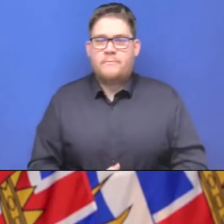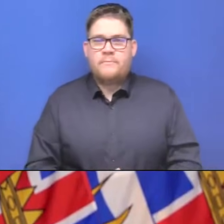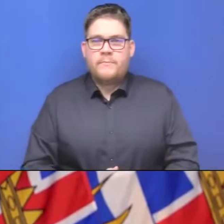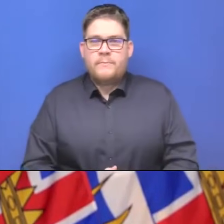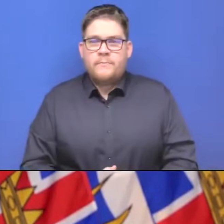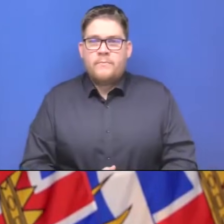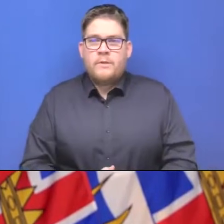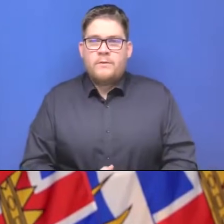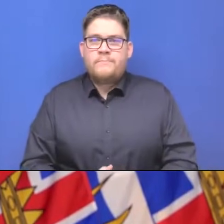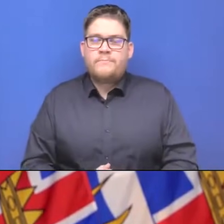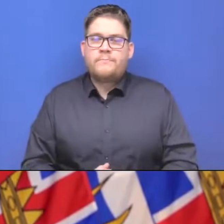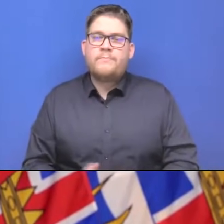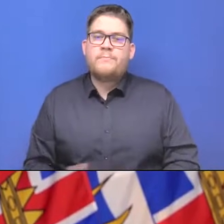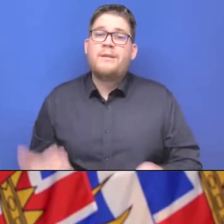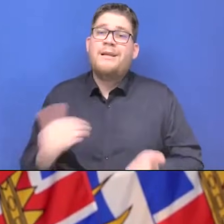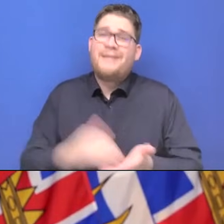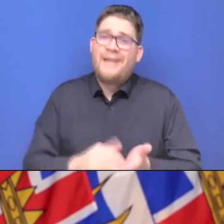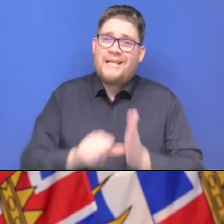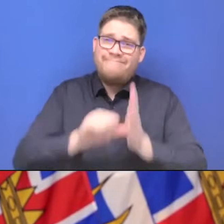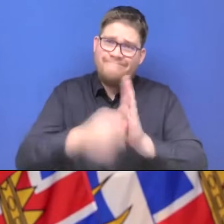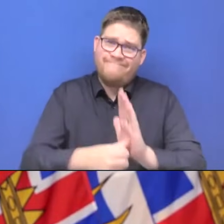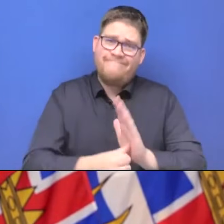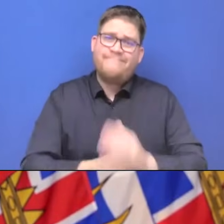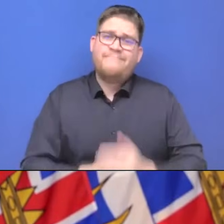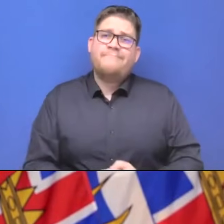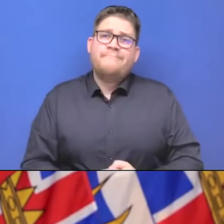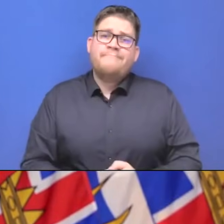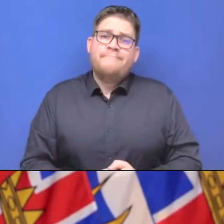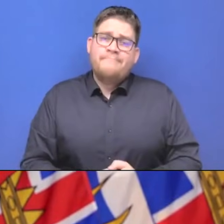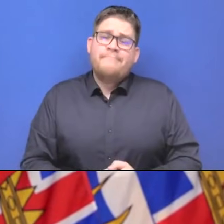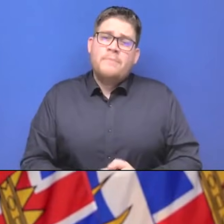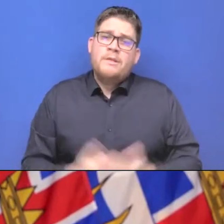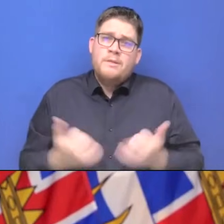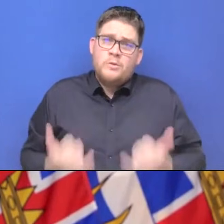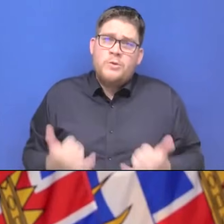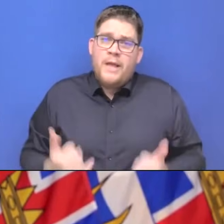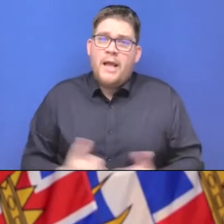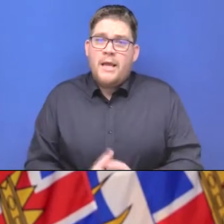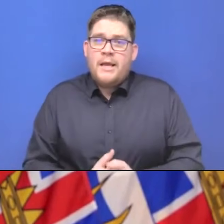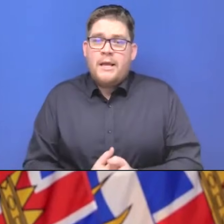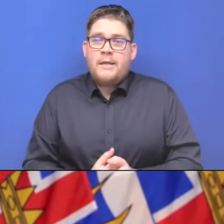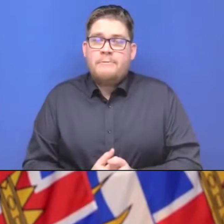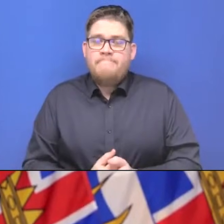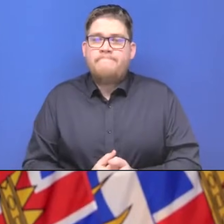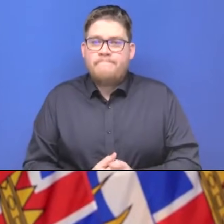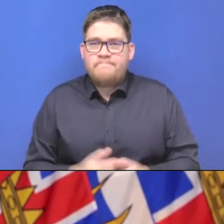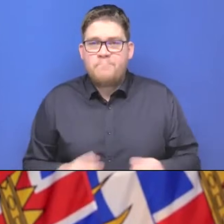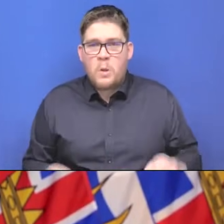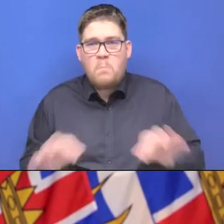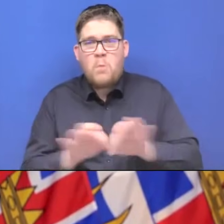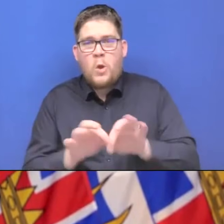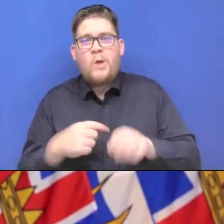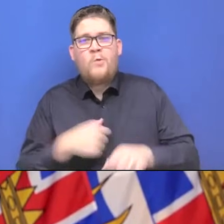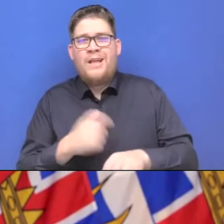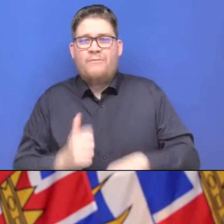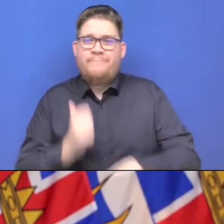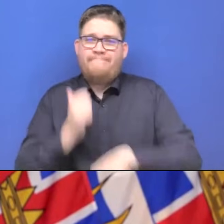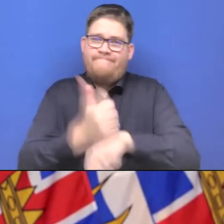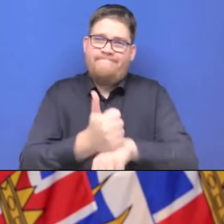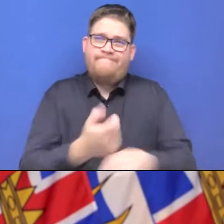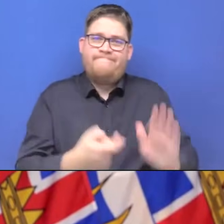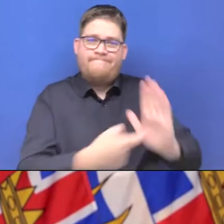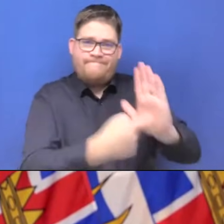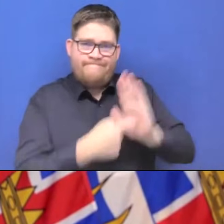for those people and their families and for patients and their families. But it is what all of us need to do together to support one another in the